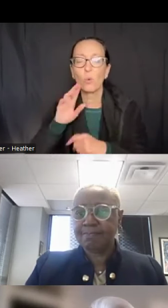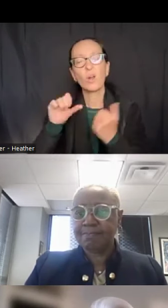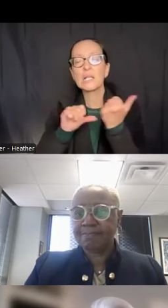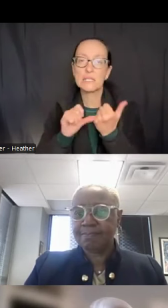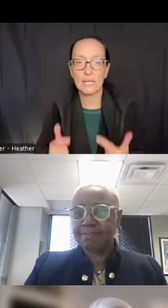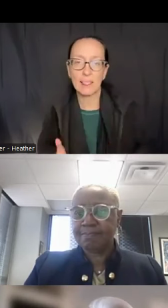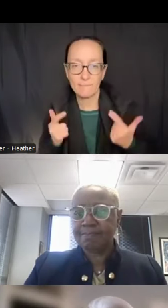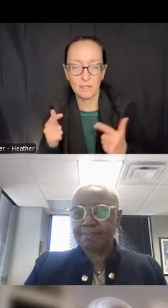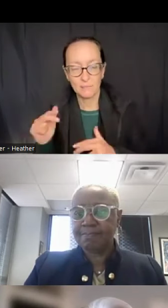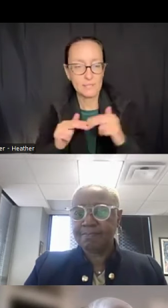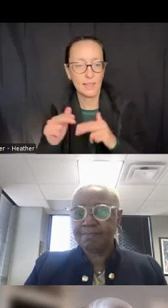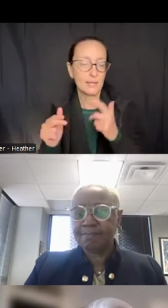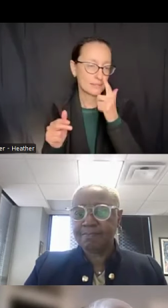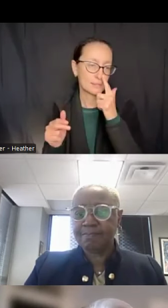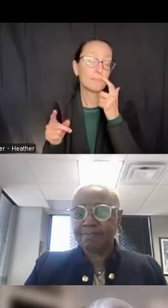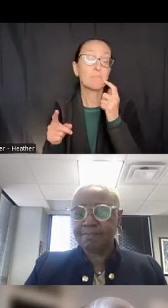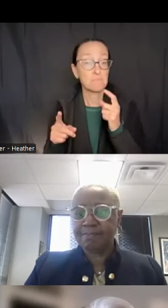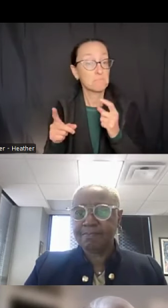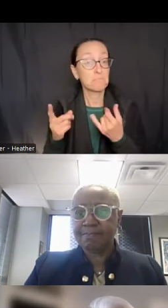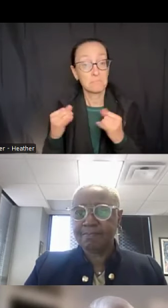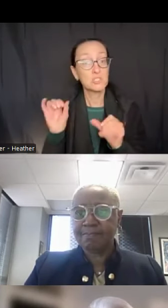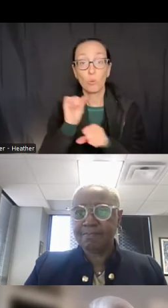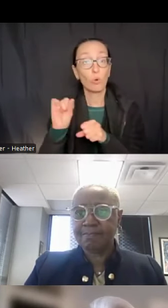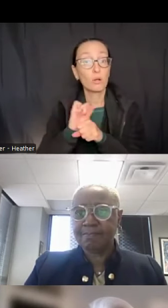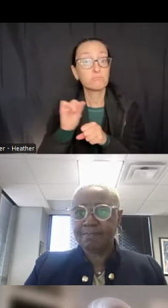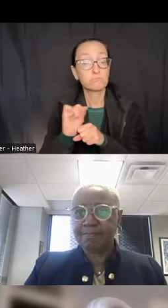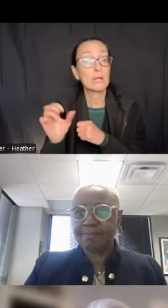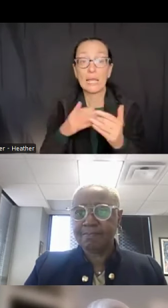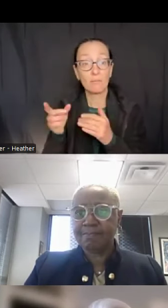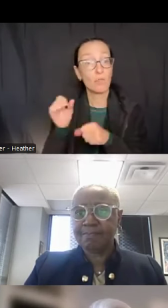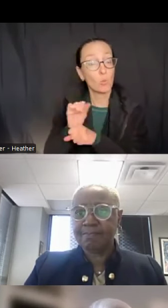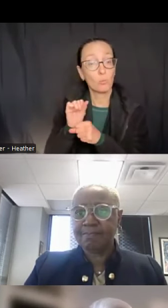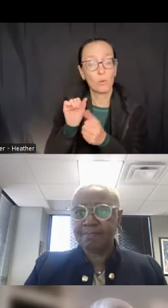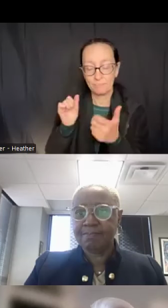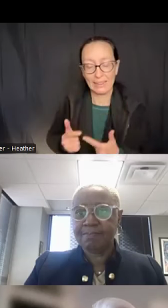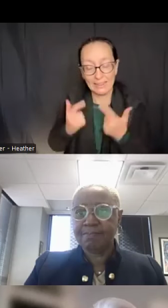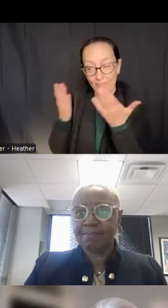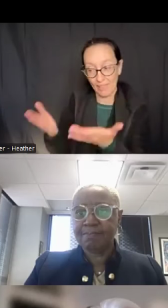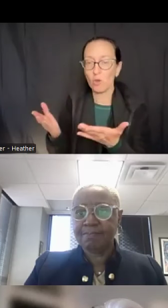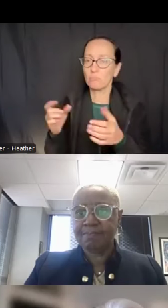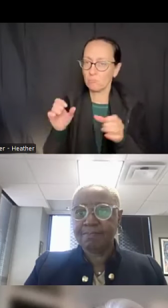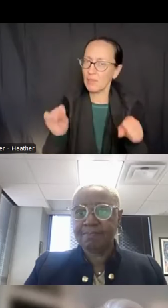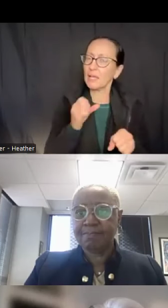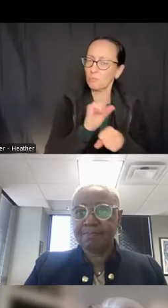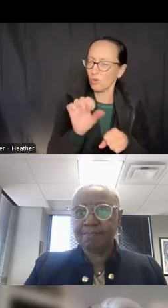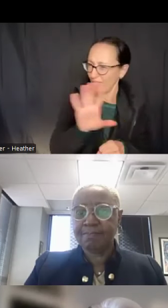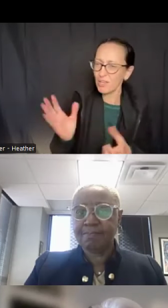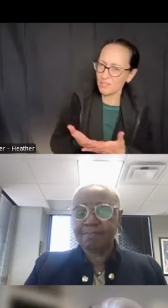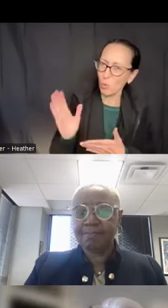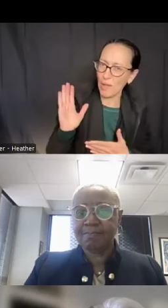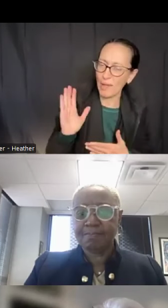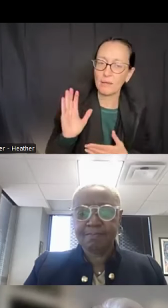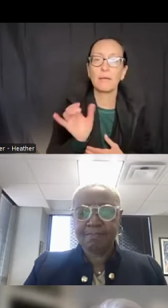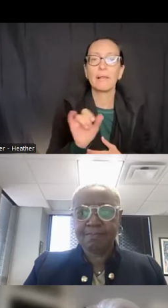to, do continue to keep employment. That is a right. Just like you retain your